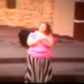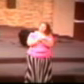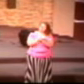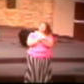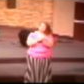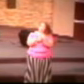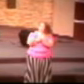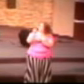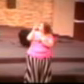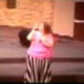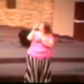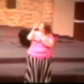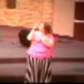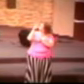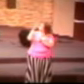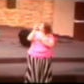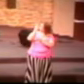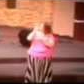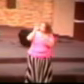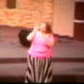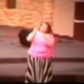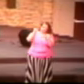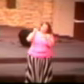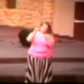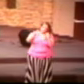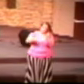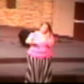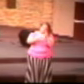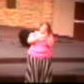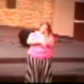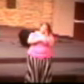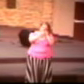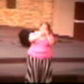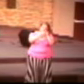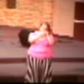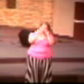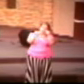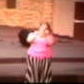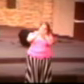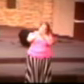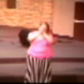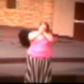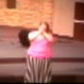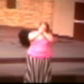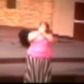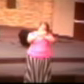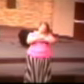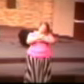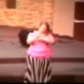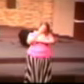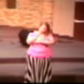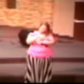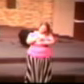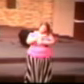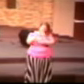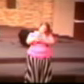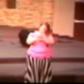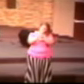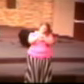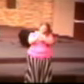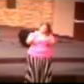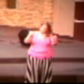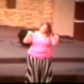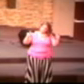so that you, oh God, can add to our number as we are becoming, as we are being saved.